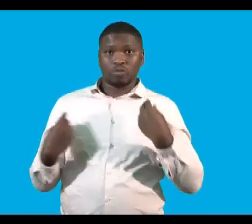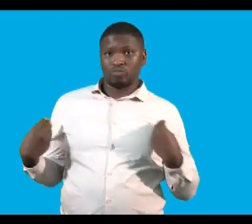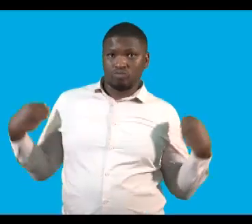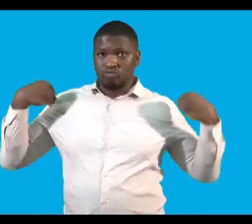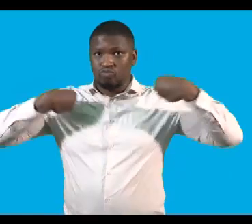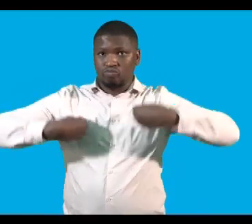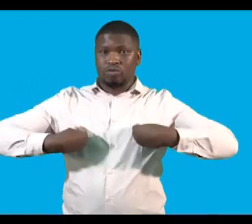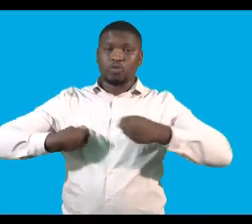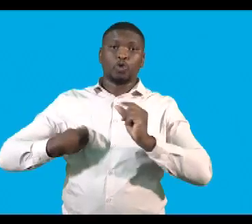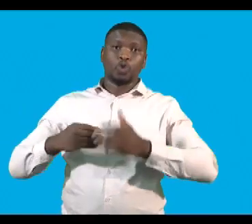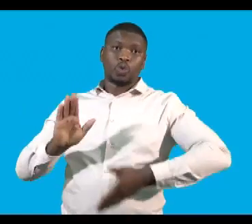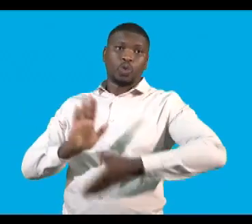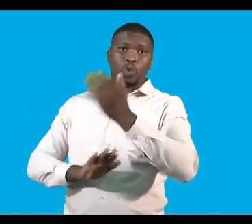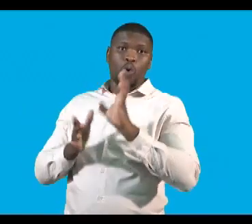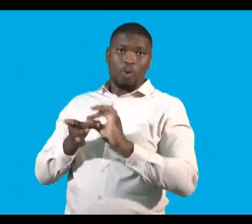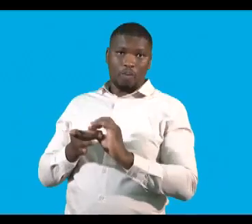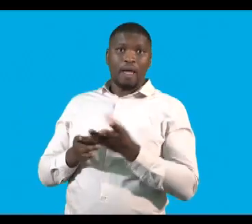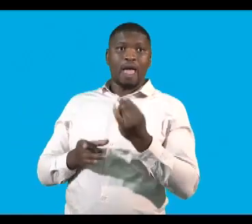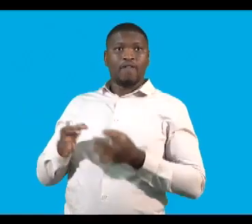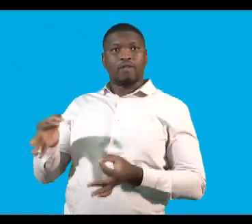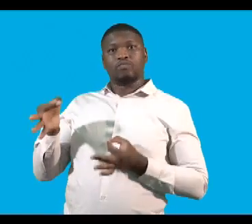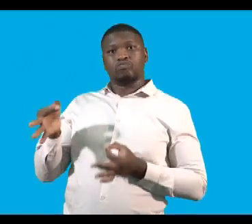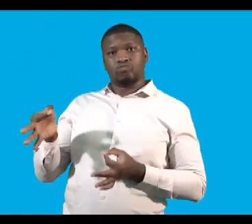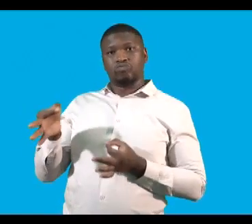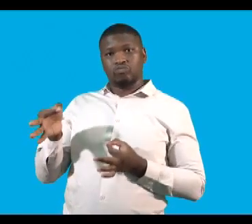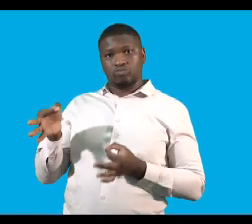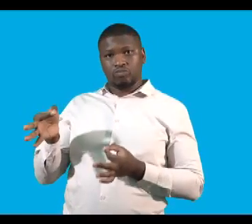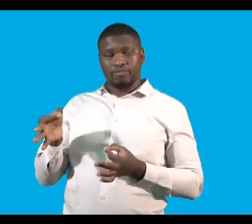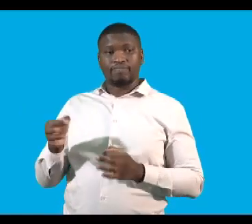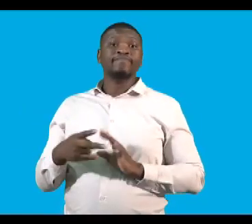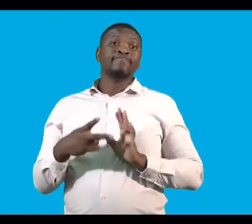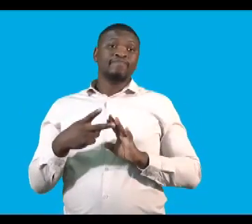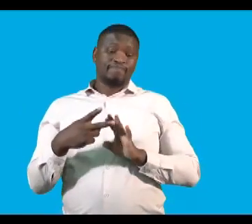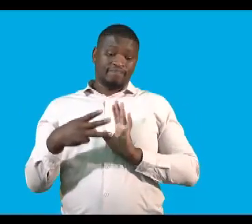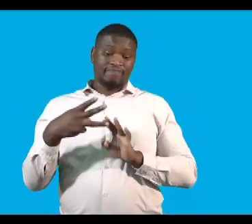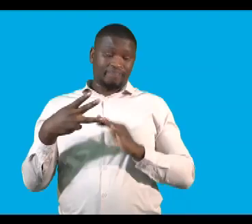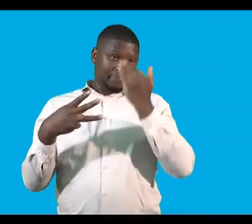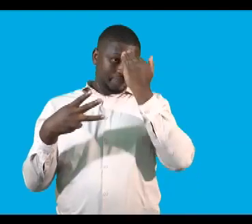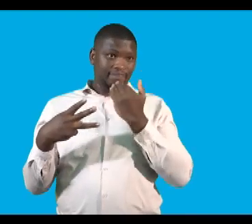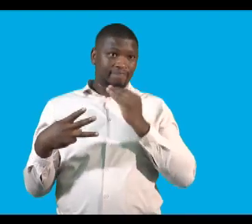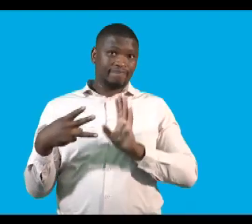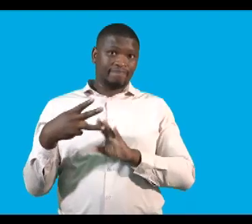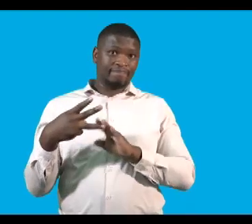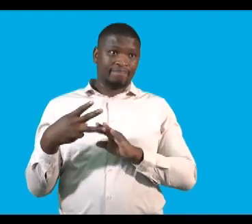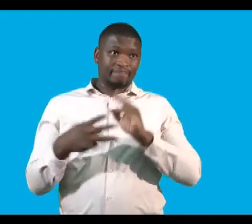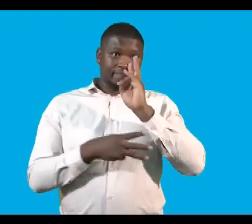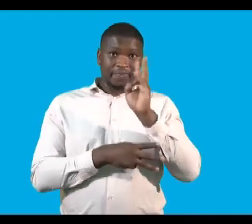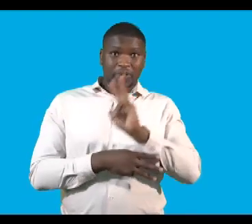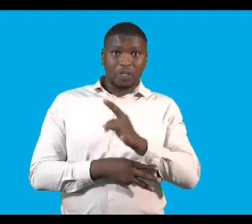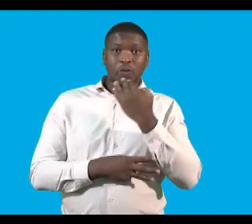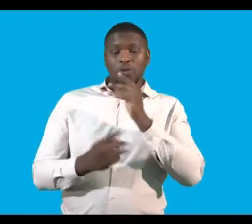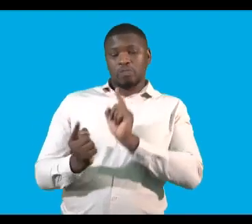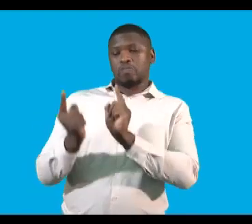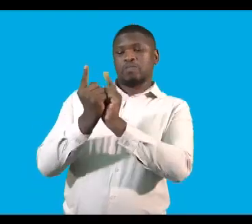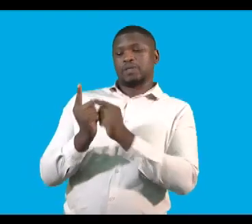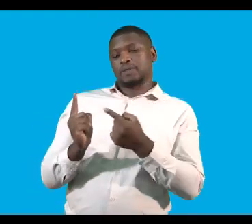coat, about to go out of the door, and he has a piece of paper in his mouth. Then in frame 3,